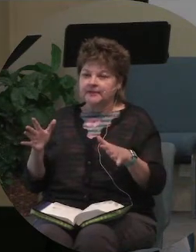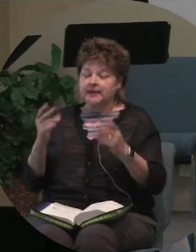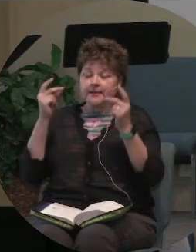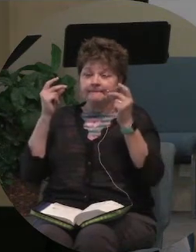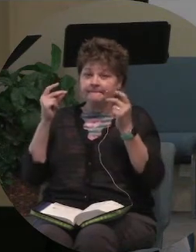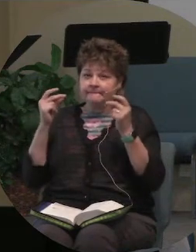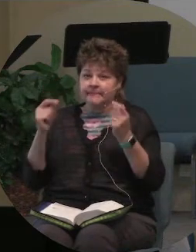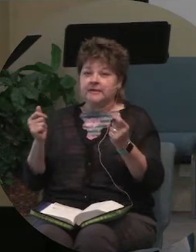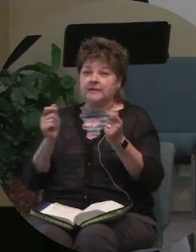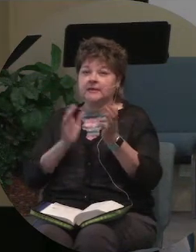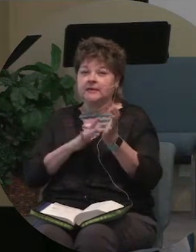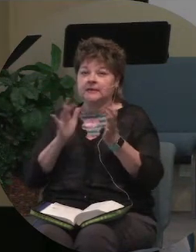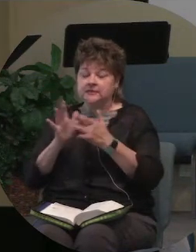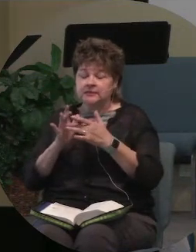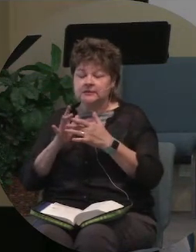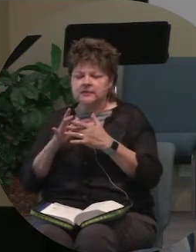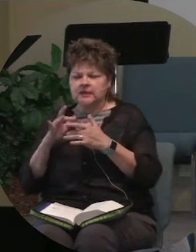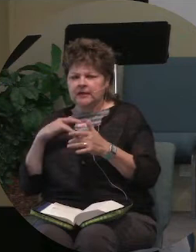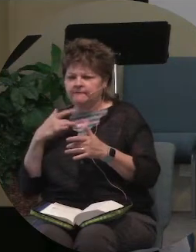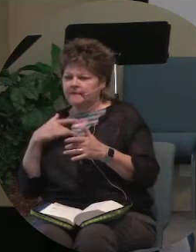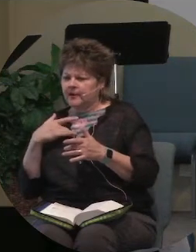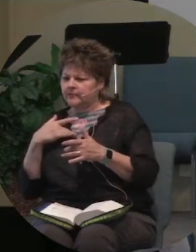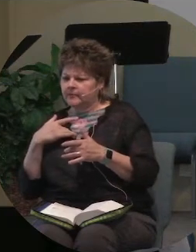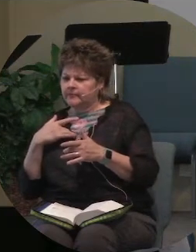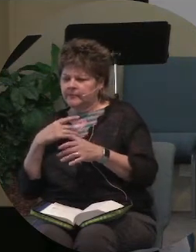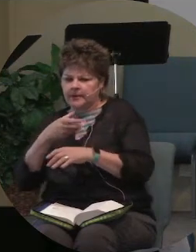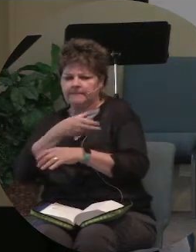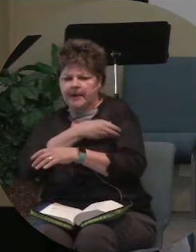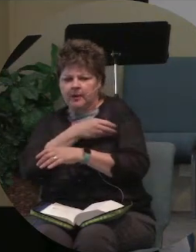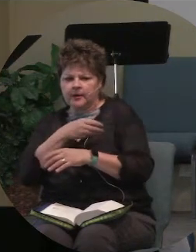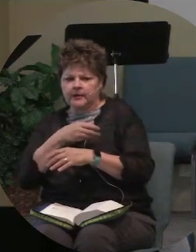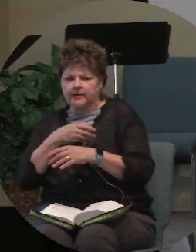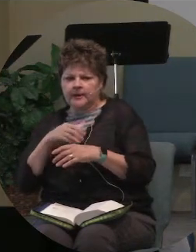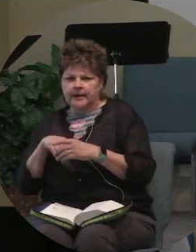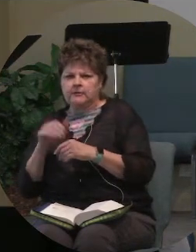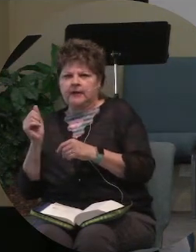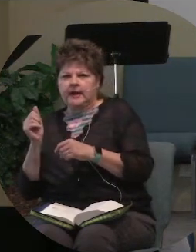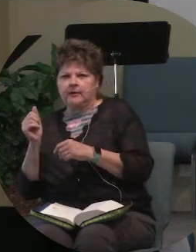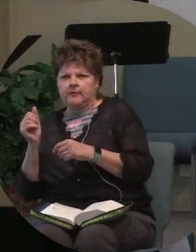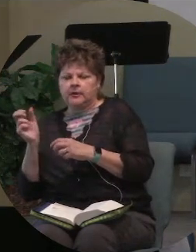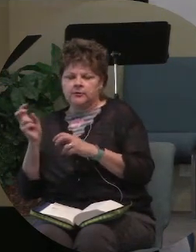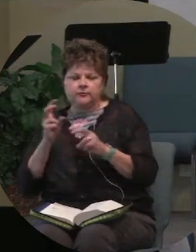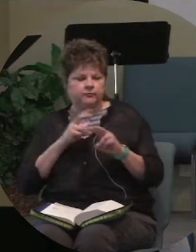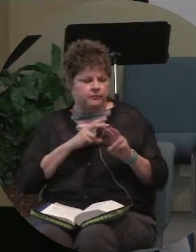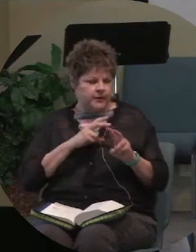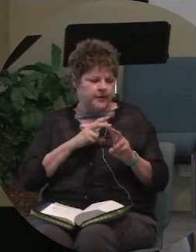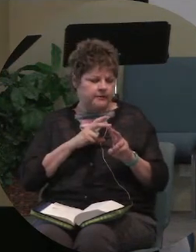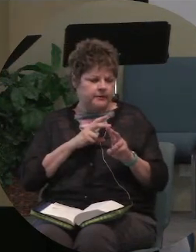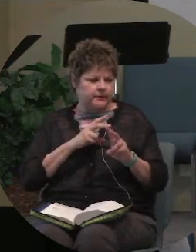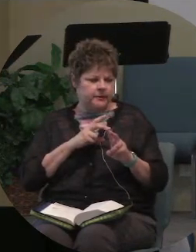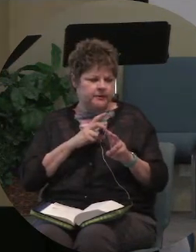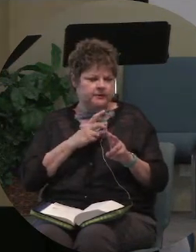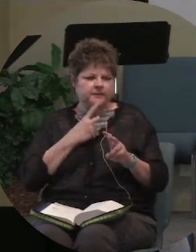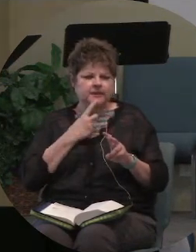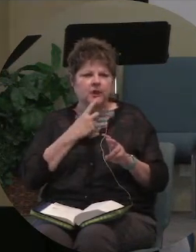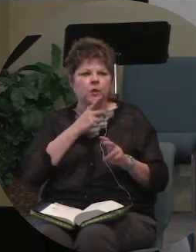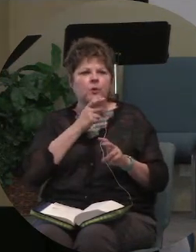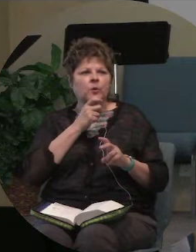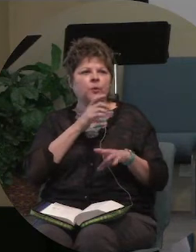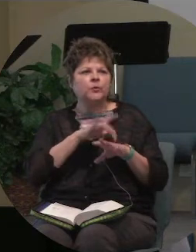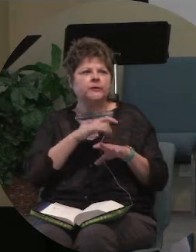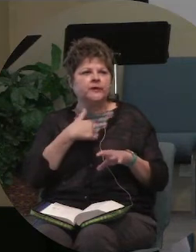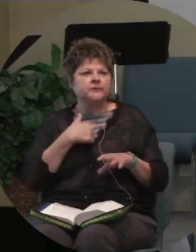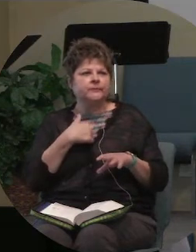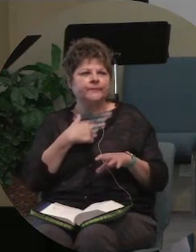immediately Jesus, perceiving in himself that power from him had gone out, turned around in the crowd and said, "Who touched